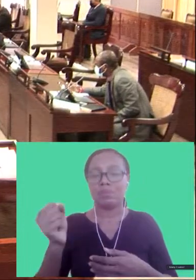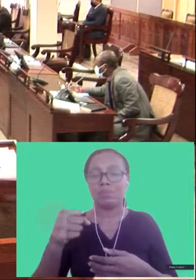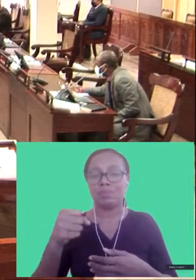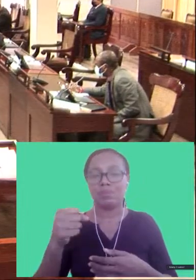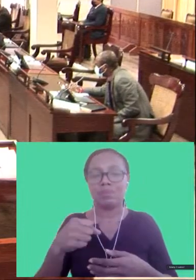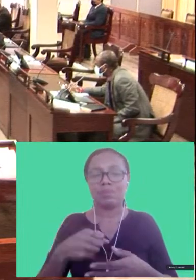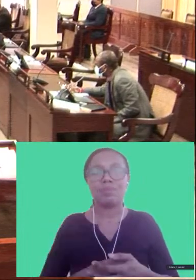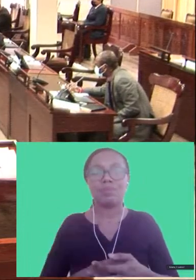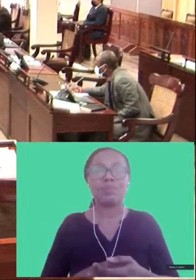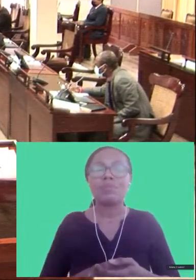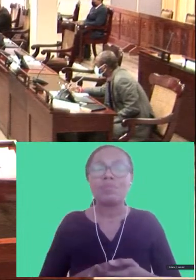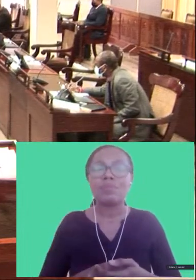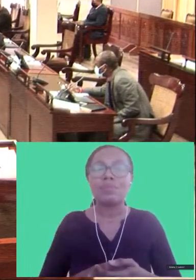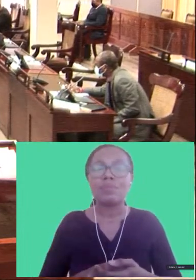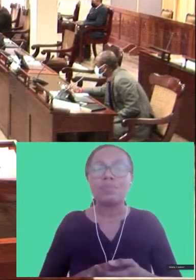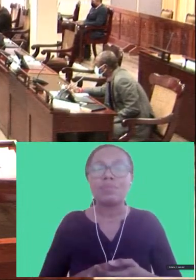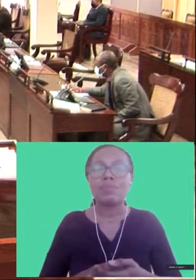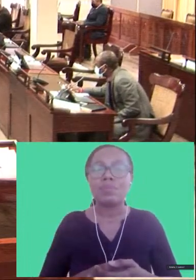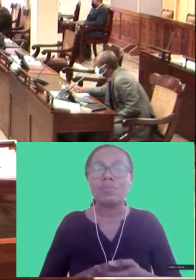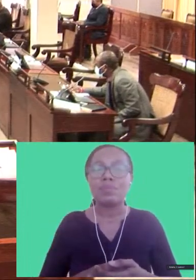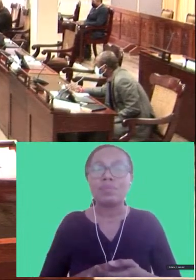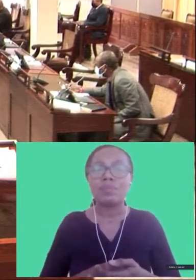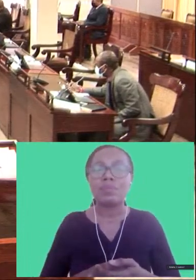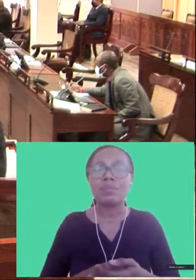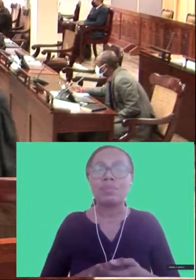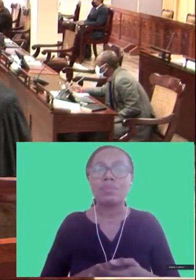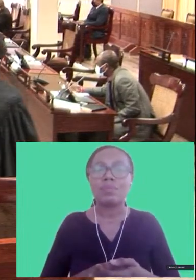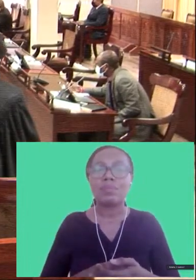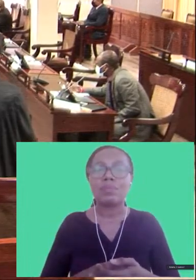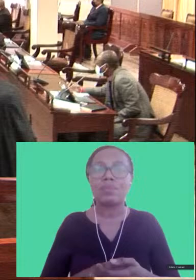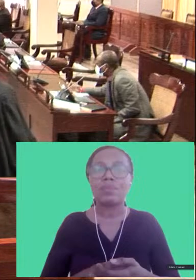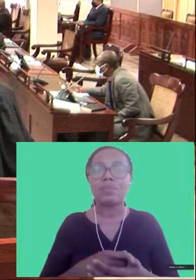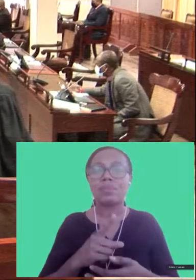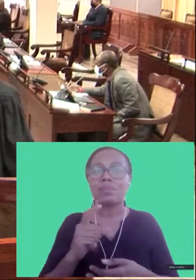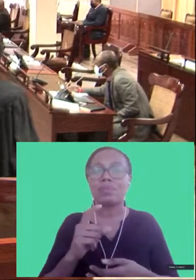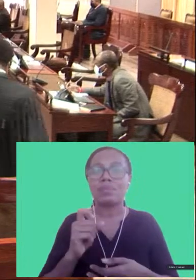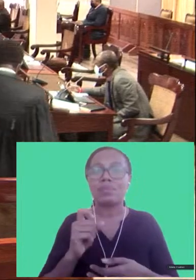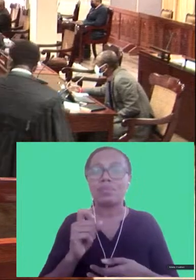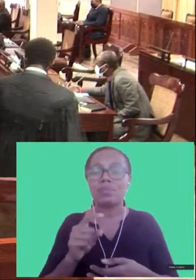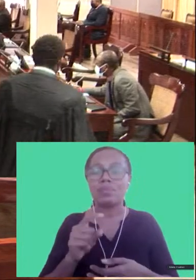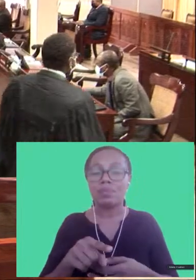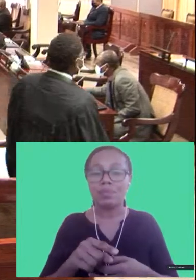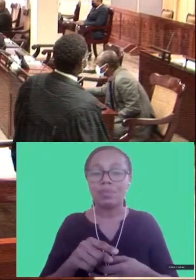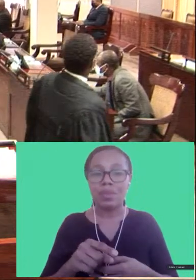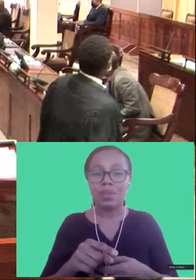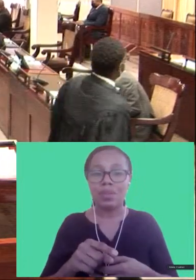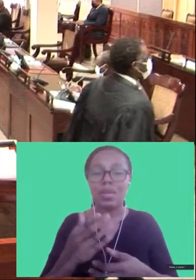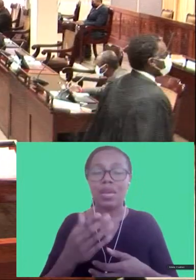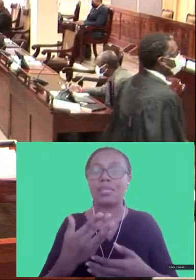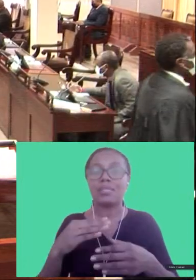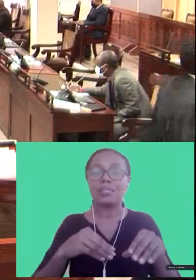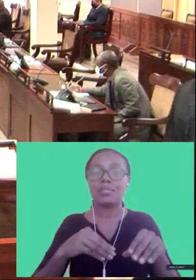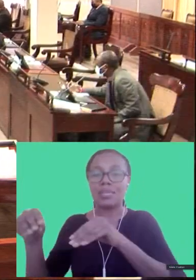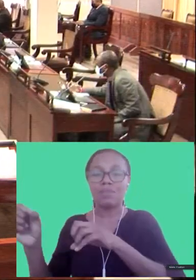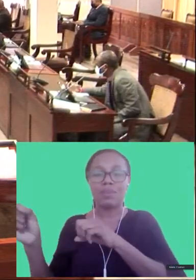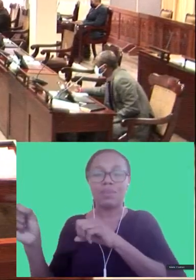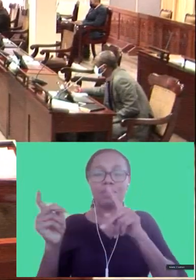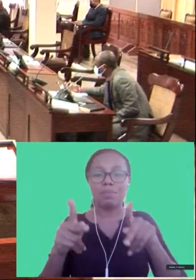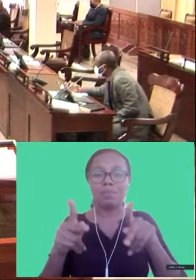honourable members in favor, please say aye. All those against, please say nay. Methinks the ayes have it.